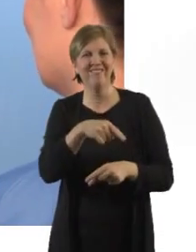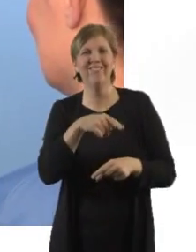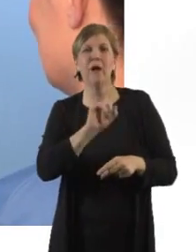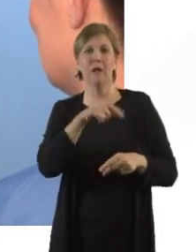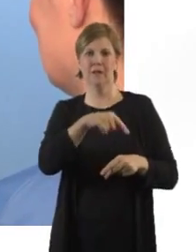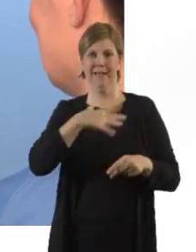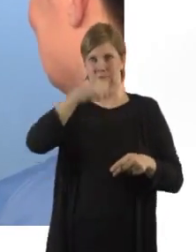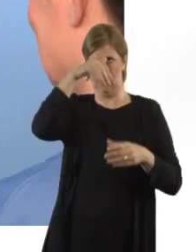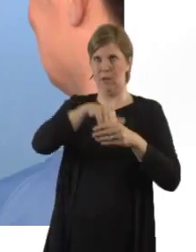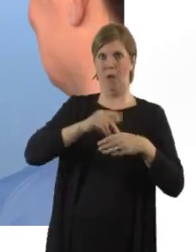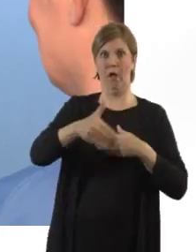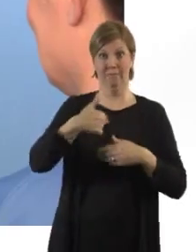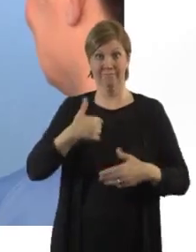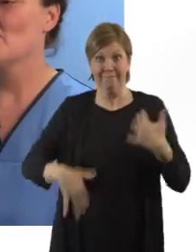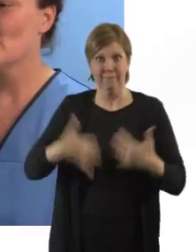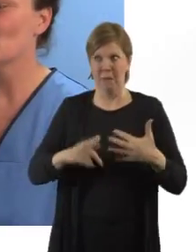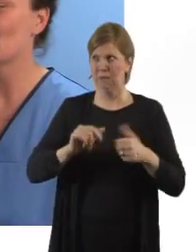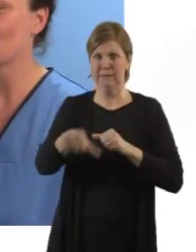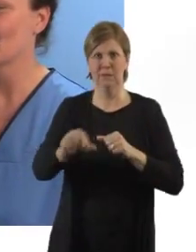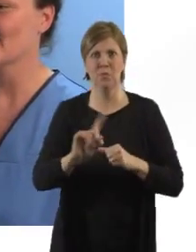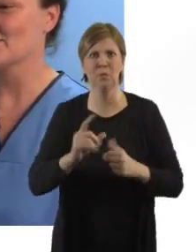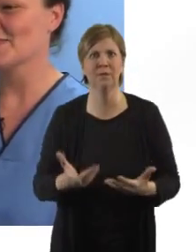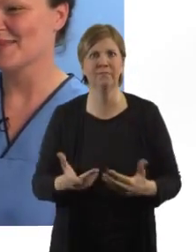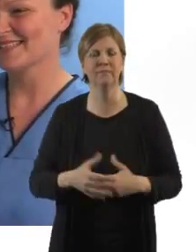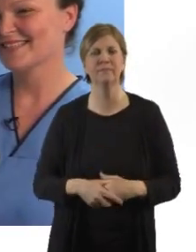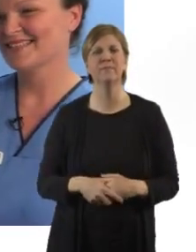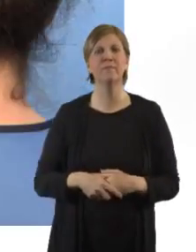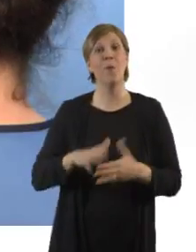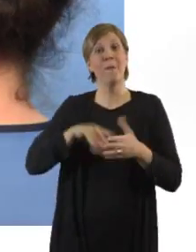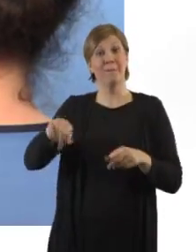established labour. What's going to happen then? Mum will be taken to labour